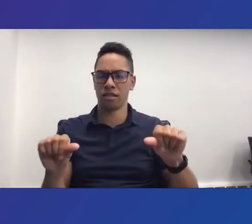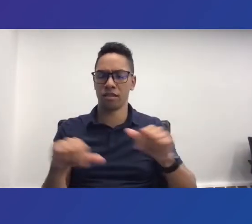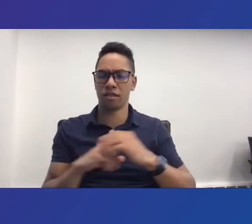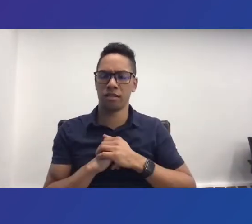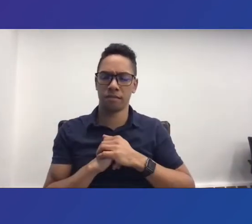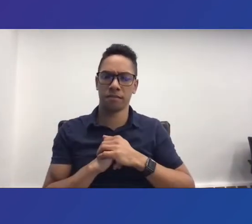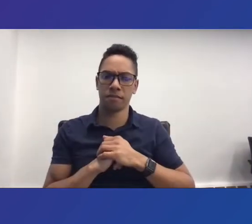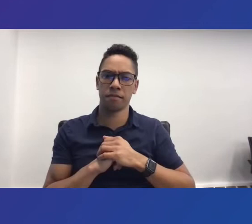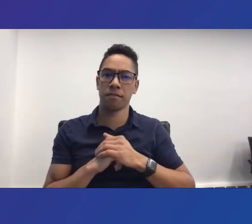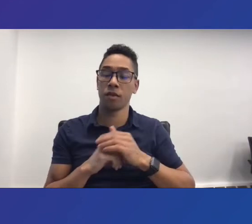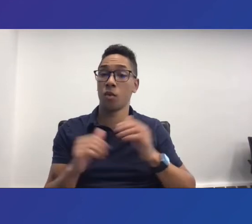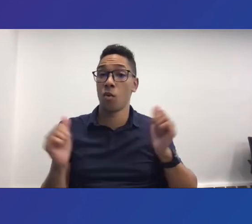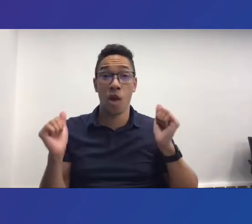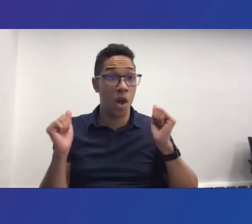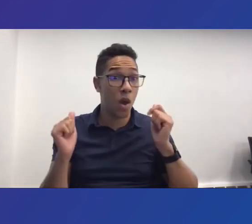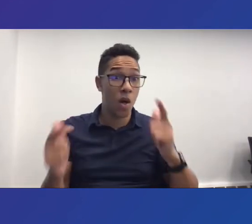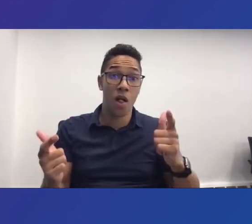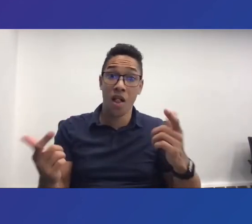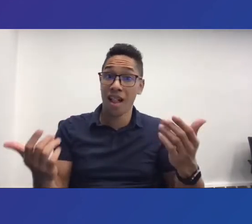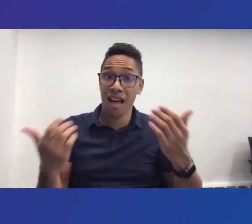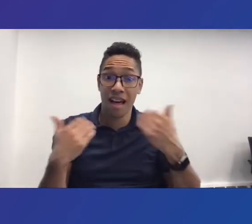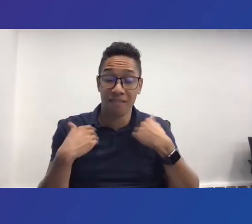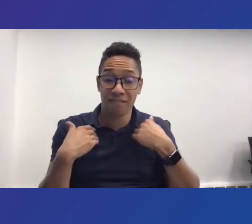Because we all have